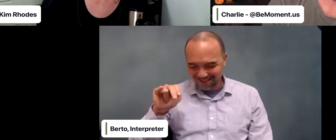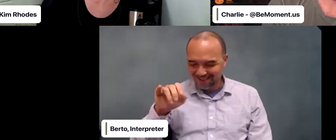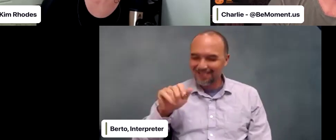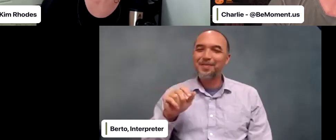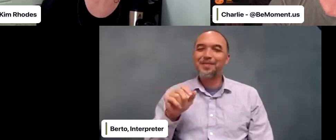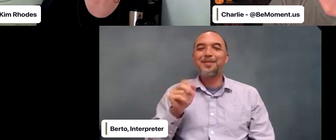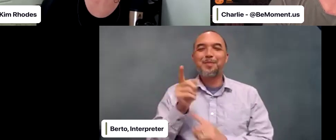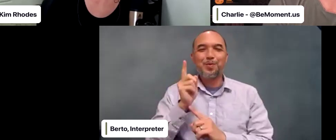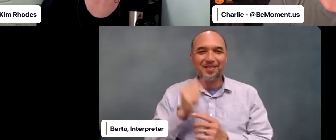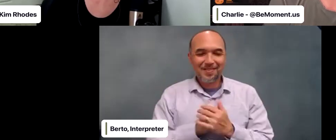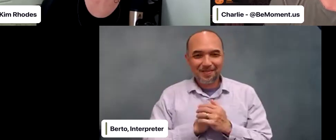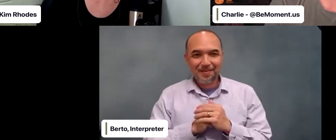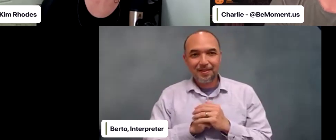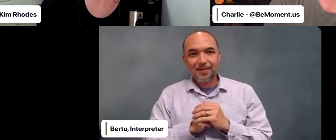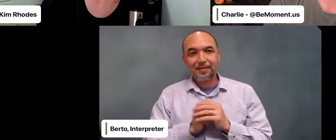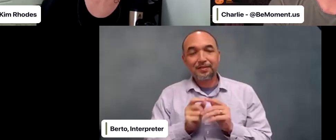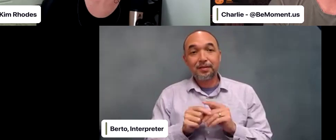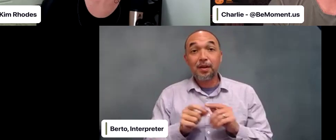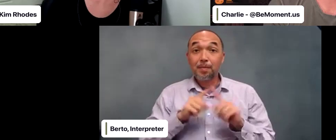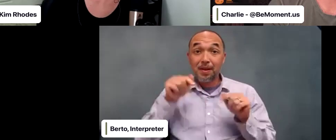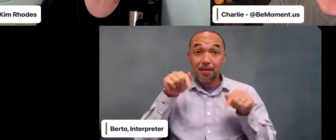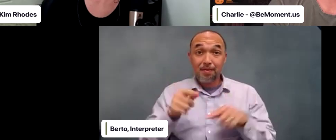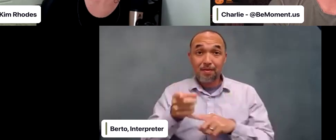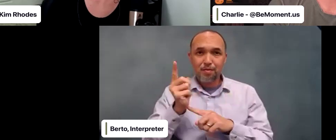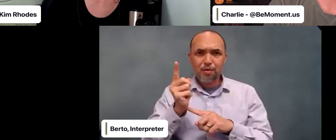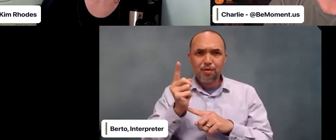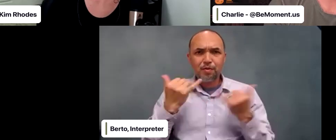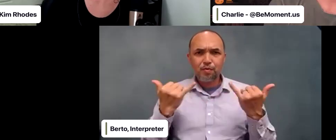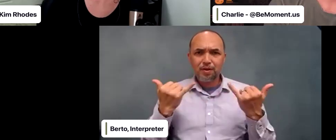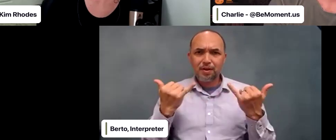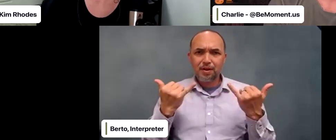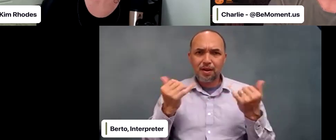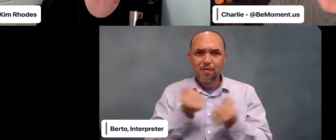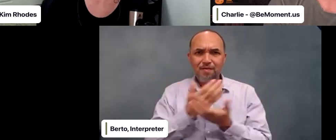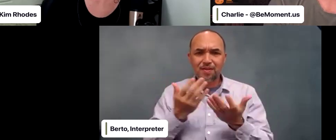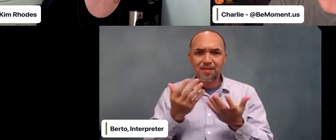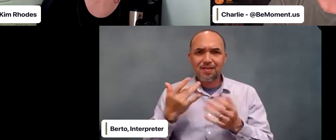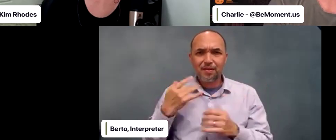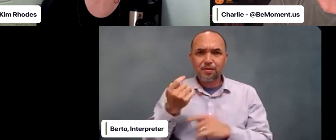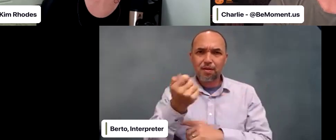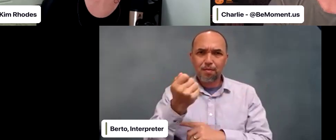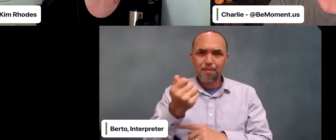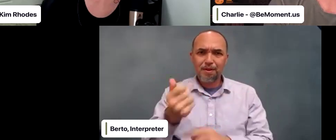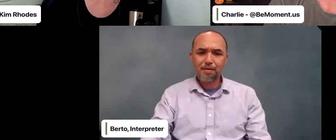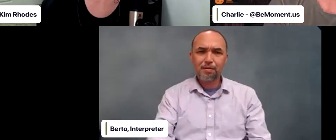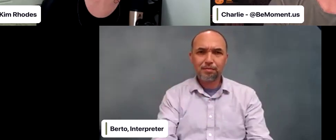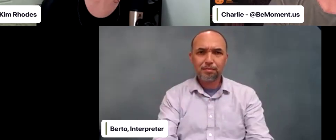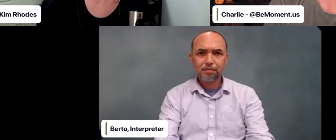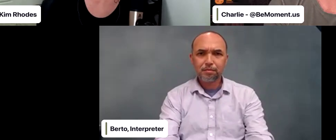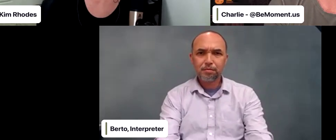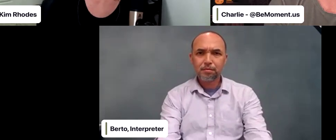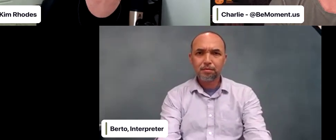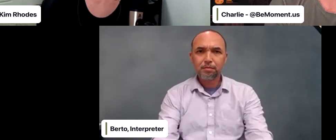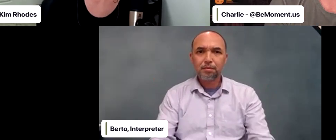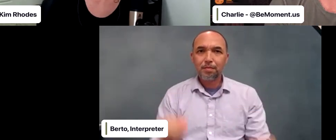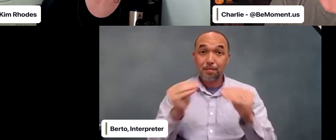Um, but this moment when things feel a bit more on the supernatural side. Sorry to bring up that